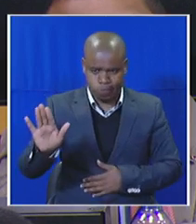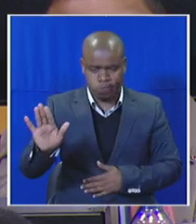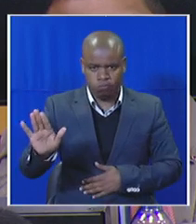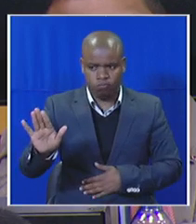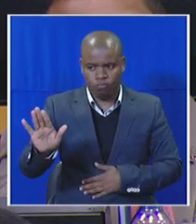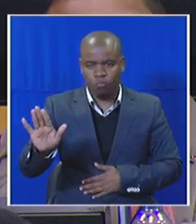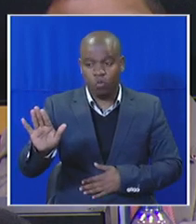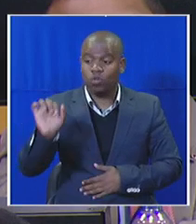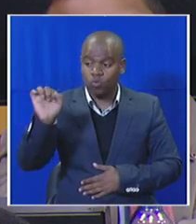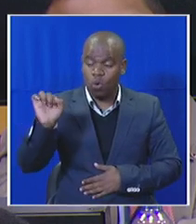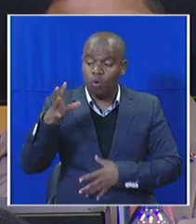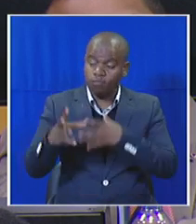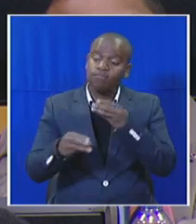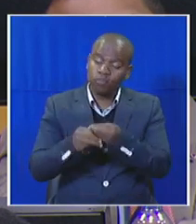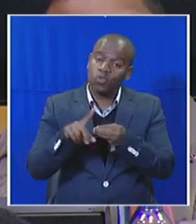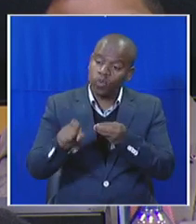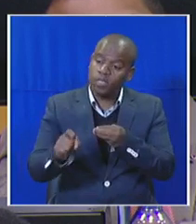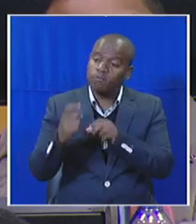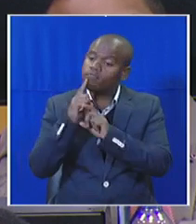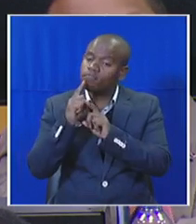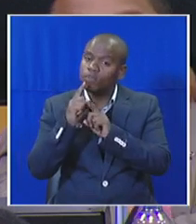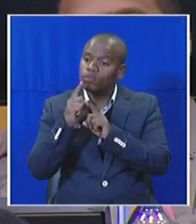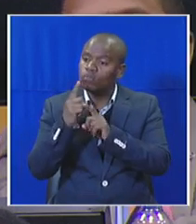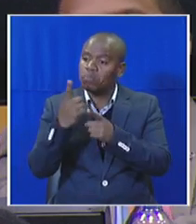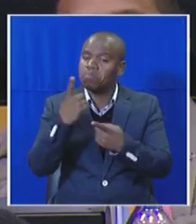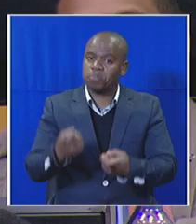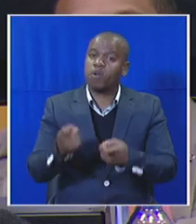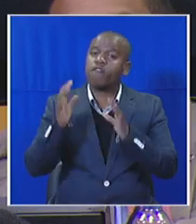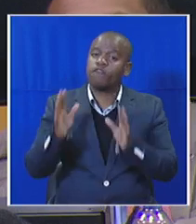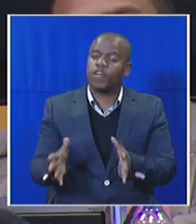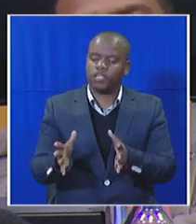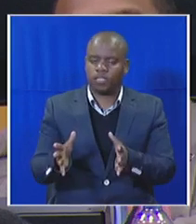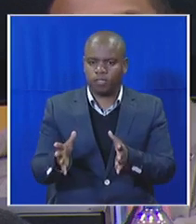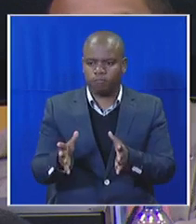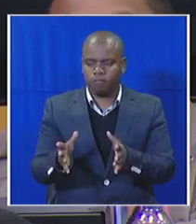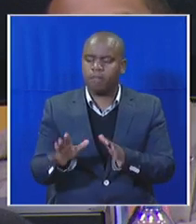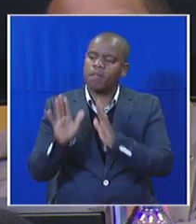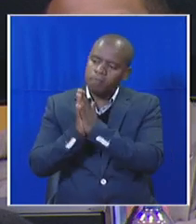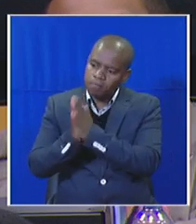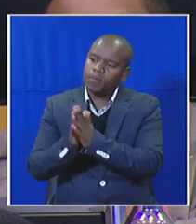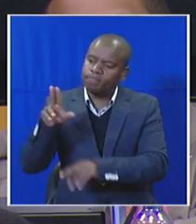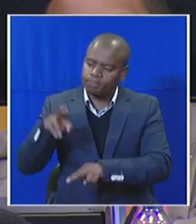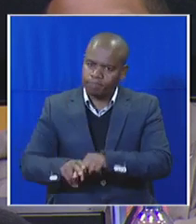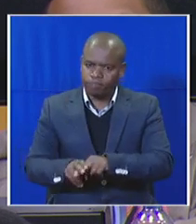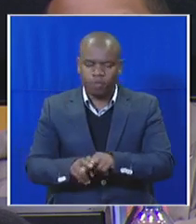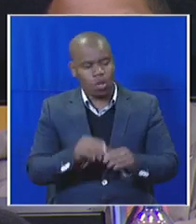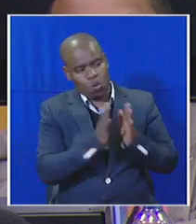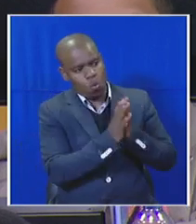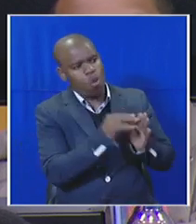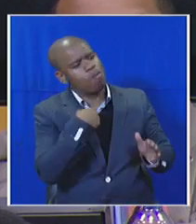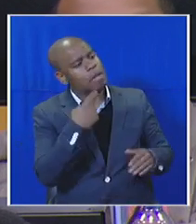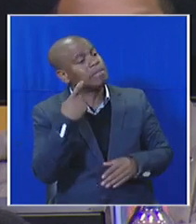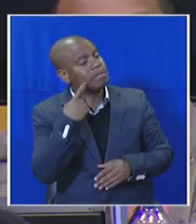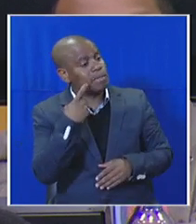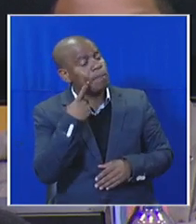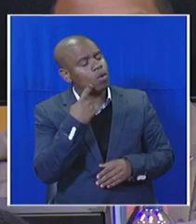have asked your follow-up question. Please It's a really simple take question. a seat. It's a really simple question. Who does he